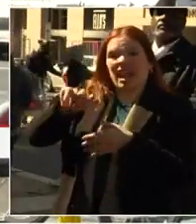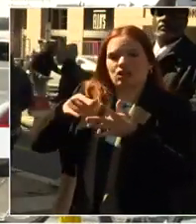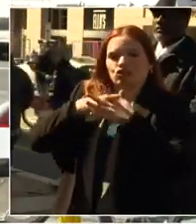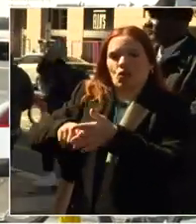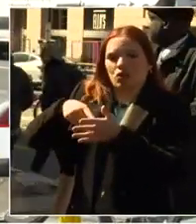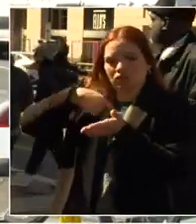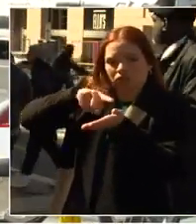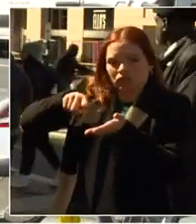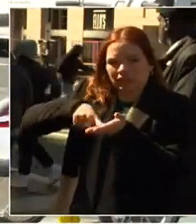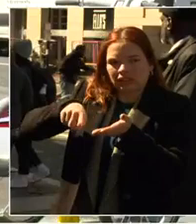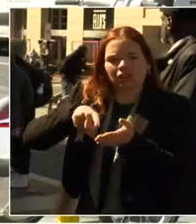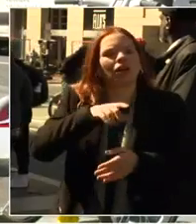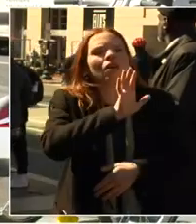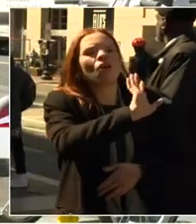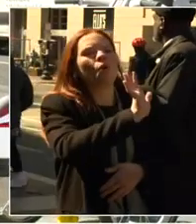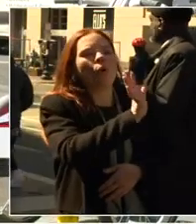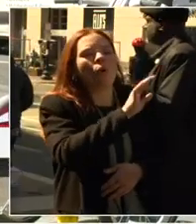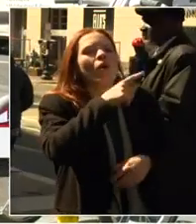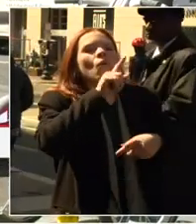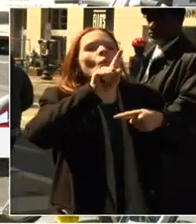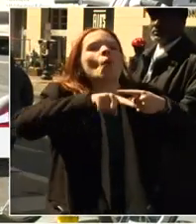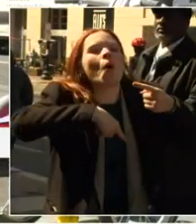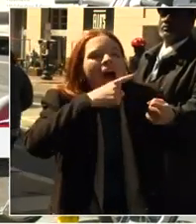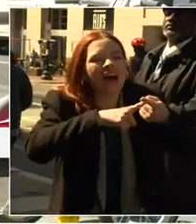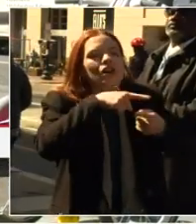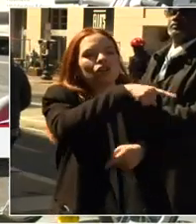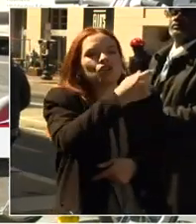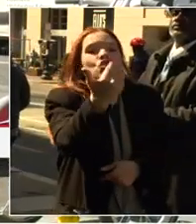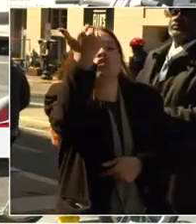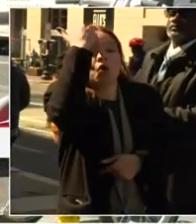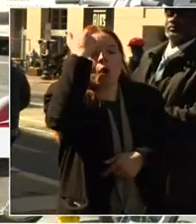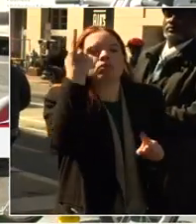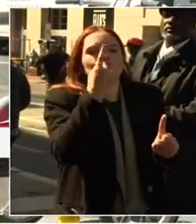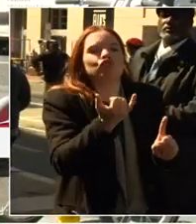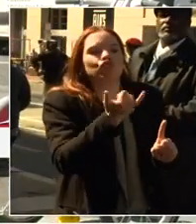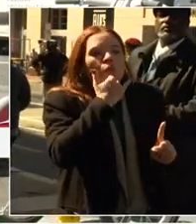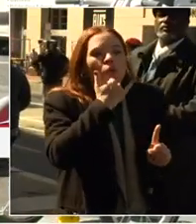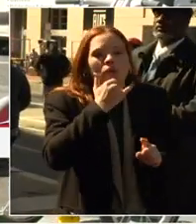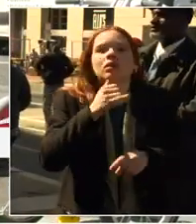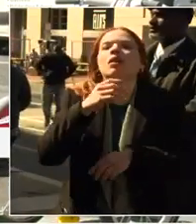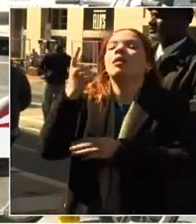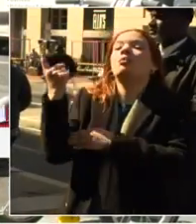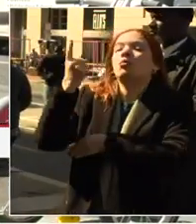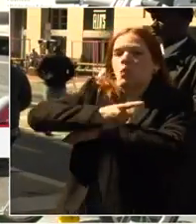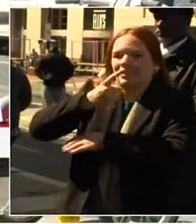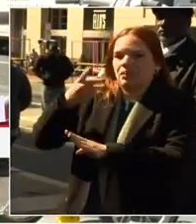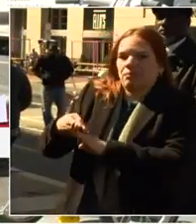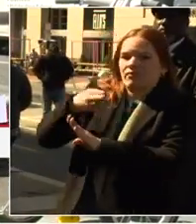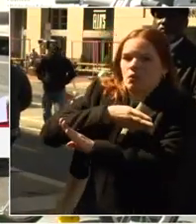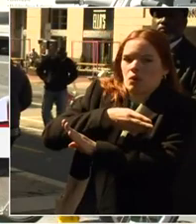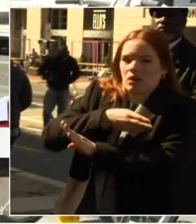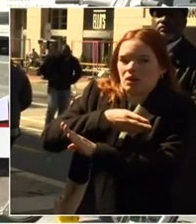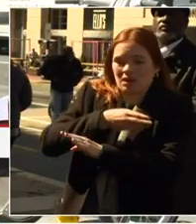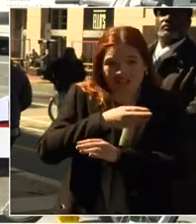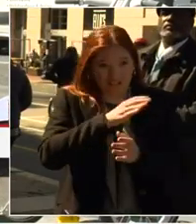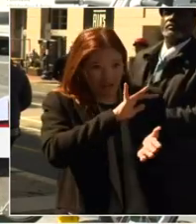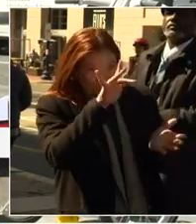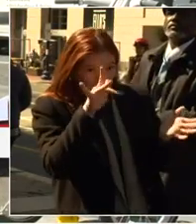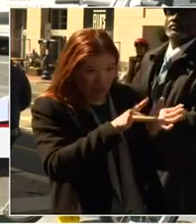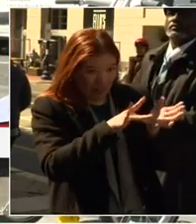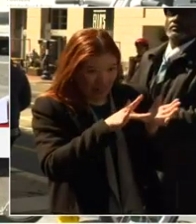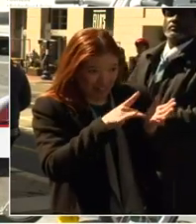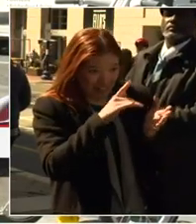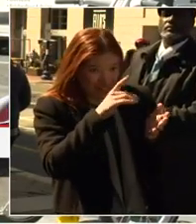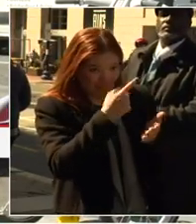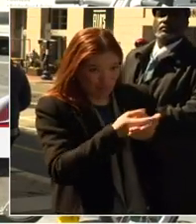were allegations of some type of wrongdoing that led you to make the day before? So midweek last week. That's